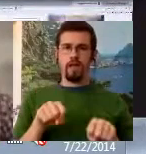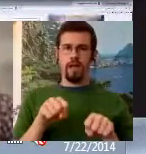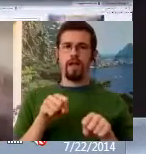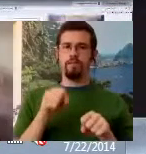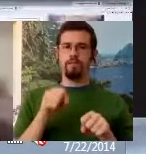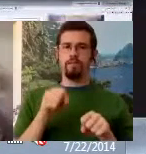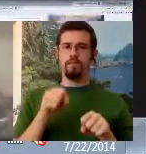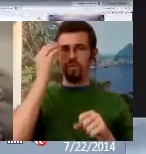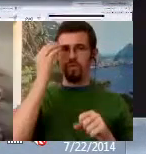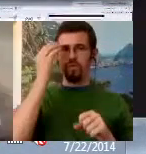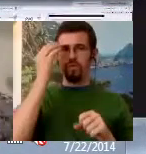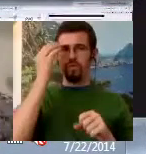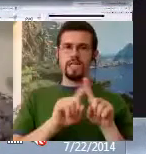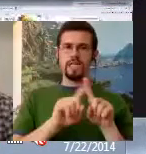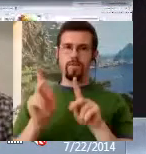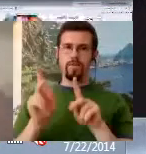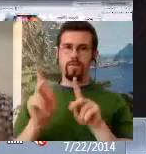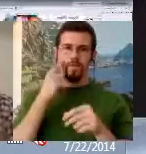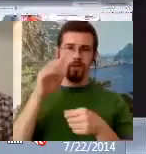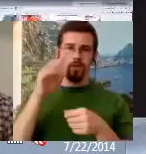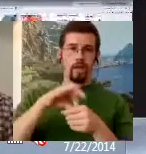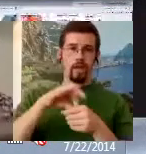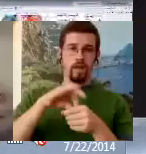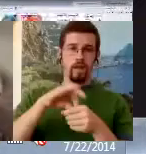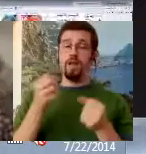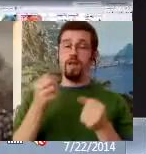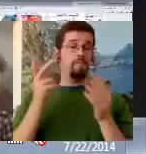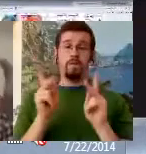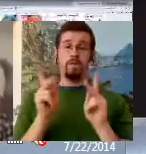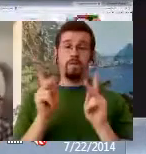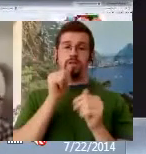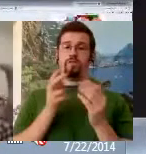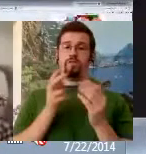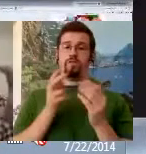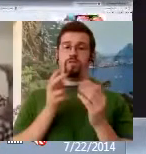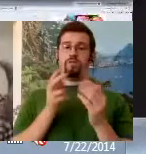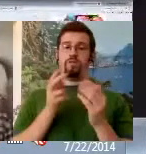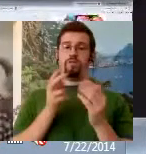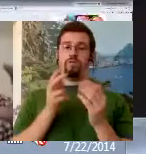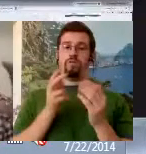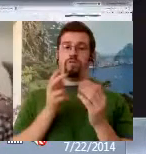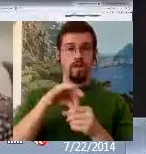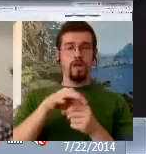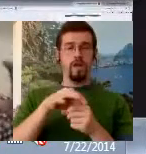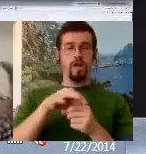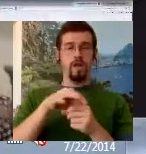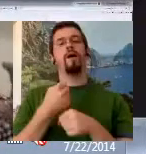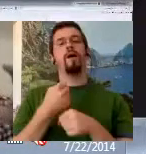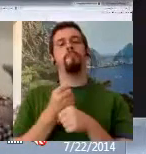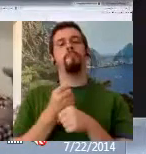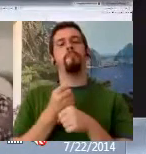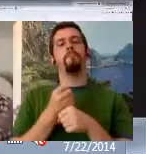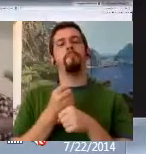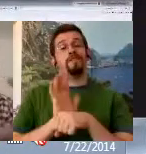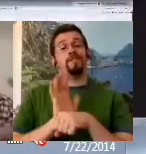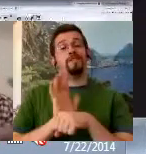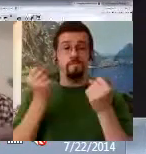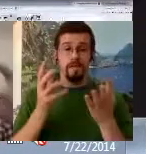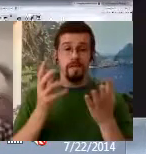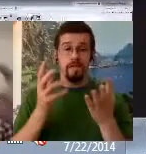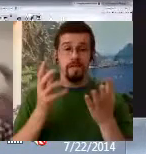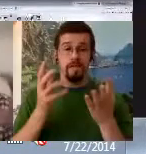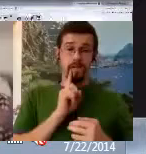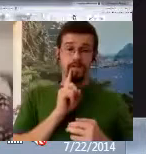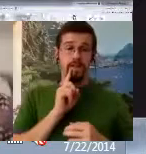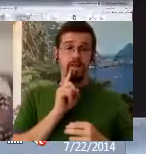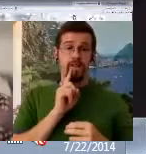elections, because many people, they are not going to subscribe for the elections. And so I made this small video, and many deaf, they have been, Tunisian deaf,